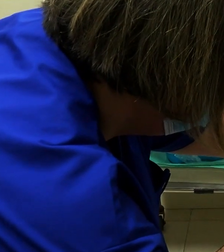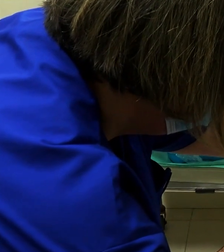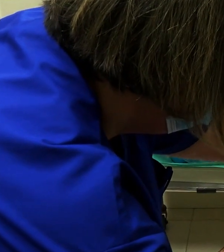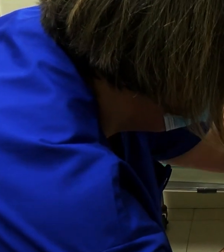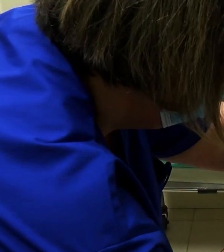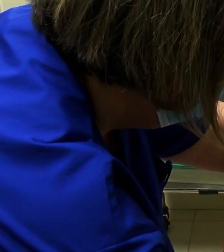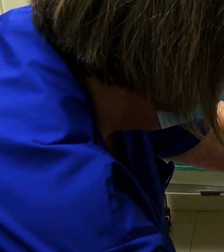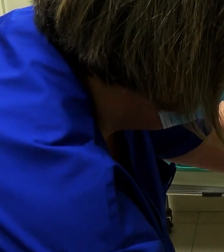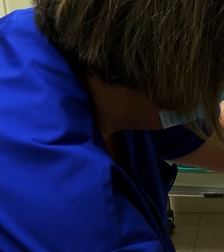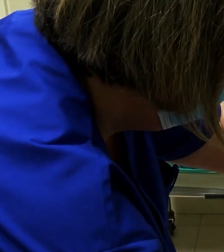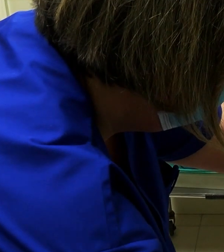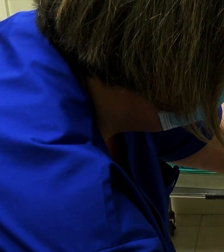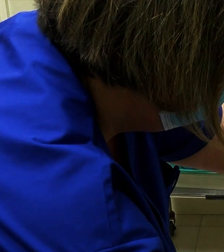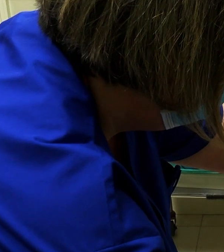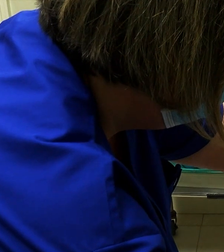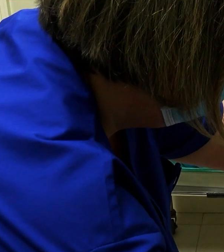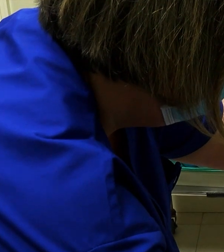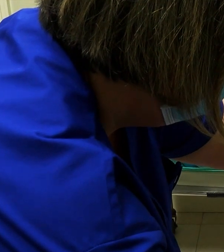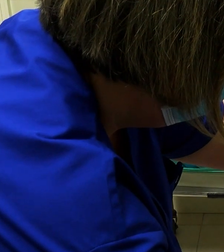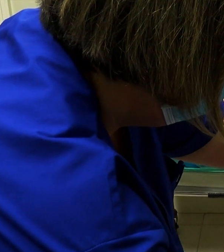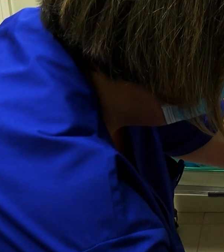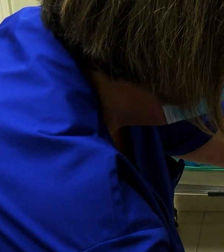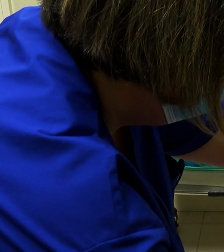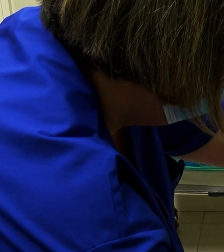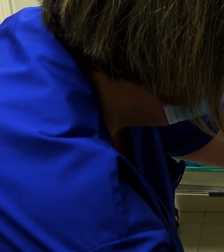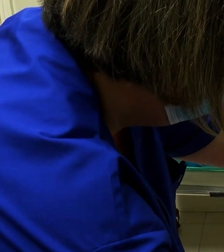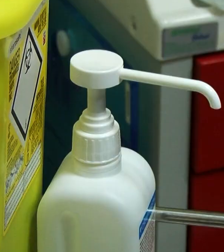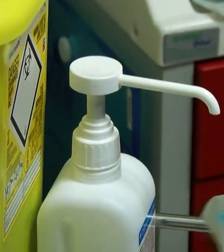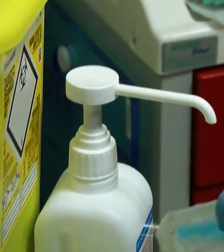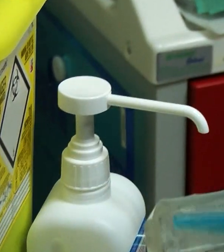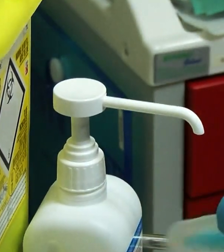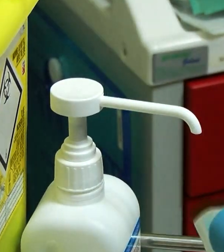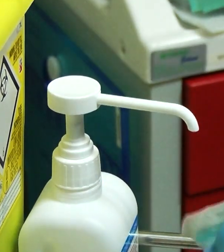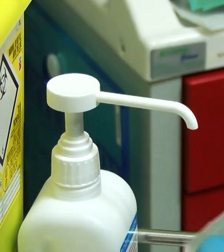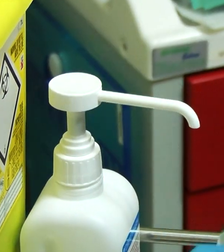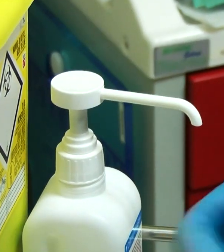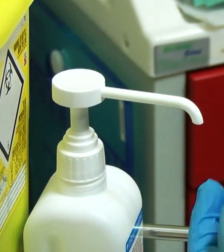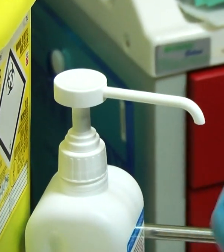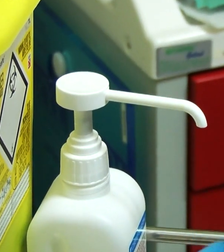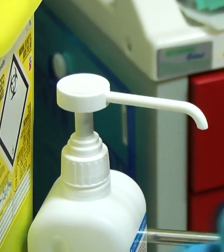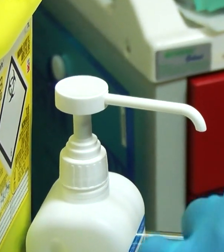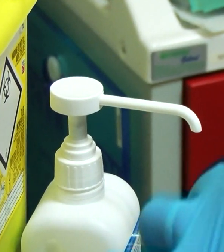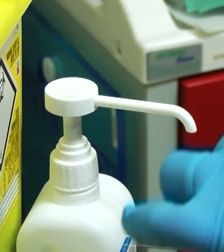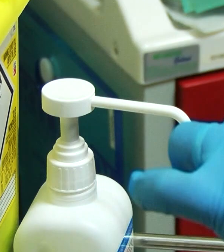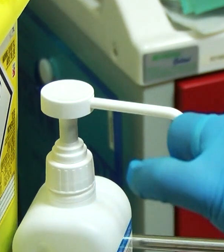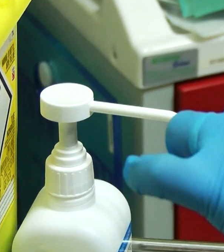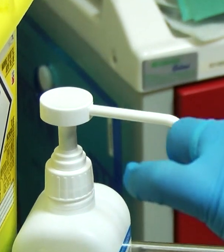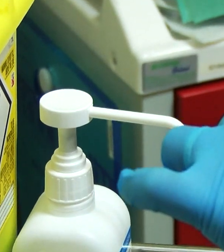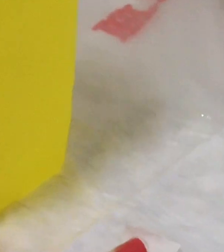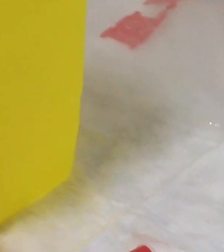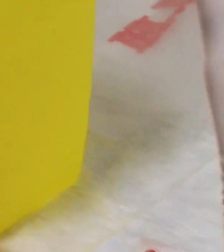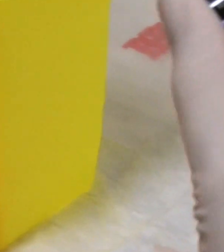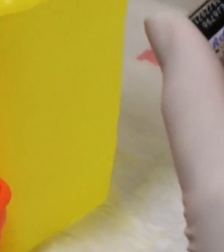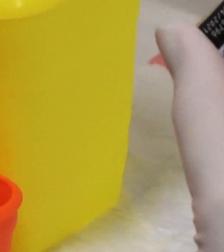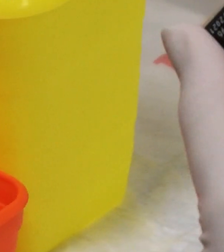biex fil-ġimgħat li ġejjin jibdew jitlaqmu daw kollha li għandhom 60 sena jew aktar. Bil-Professur Gawci qalet li dan il-grupp huwa pjuttost kbir